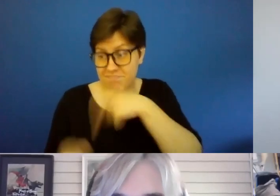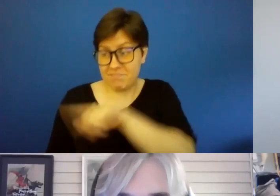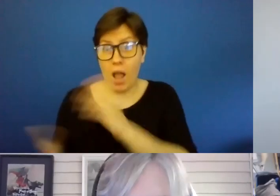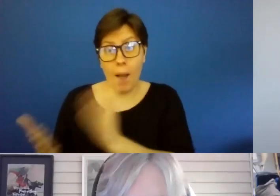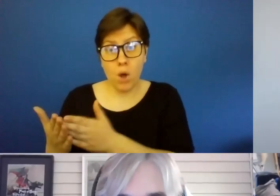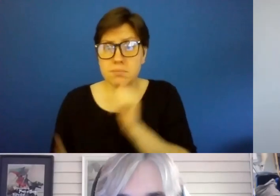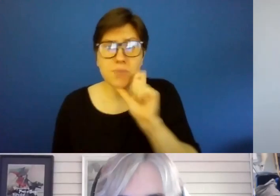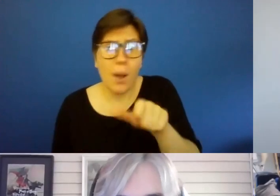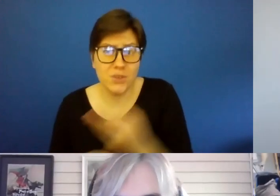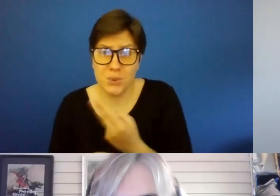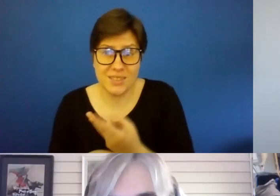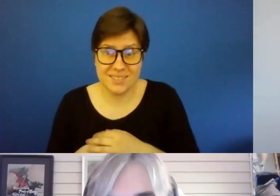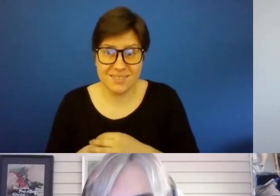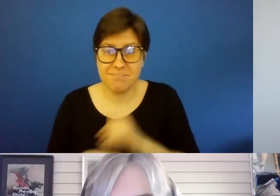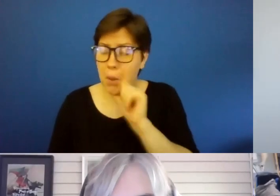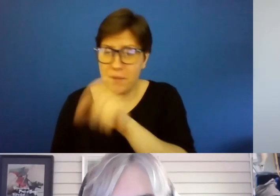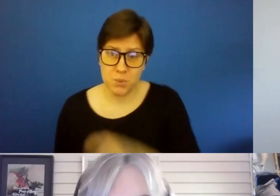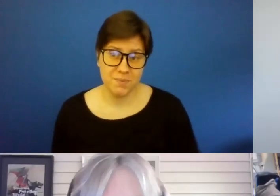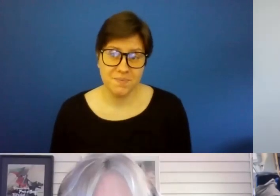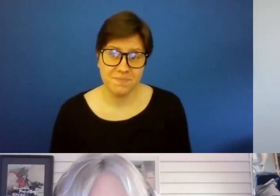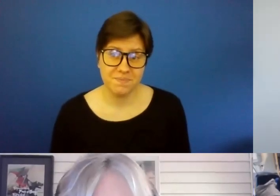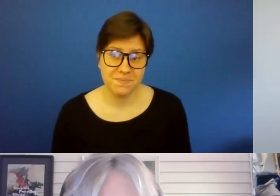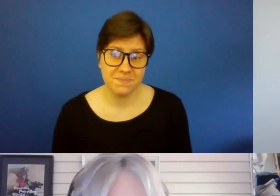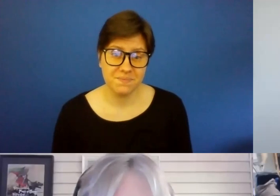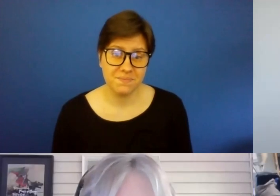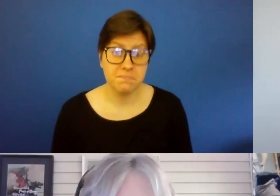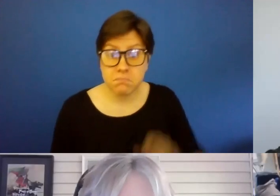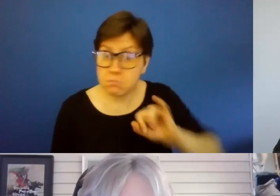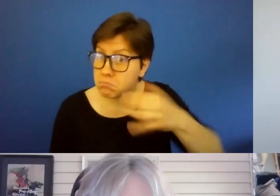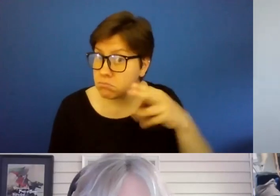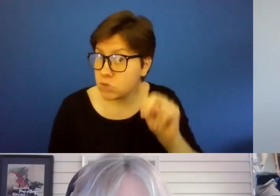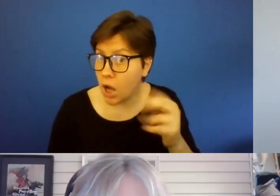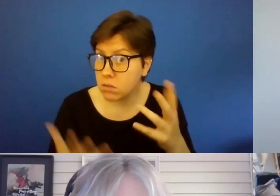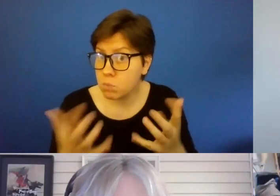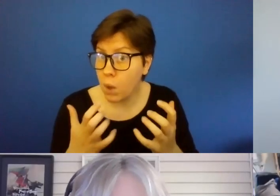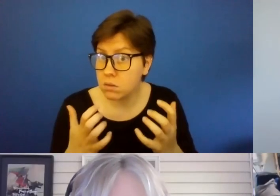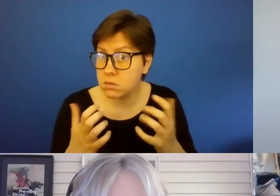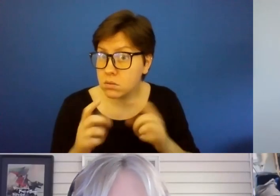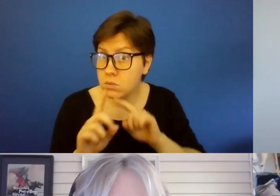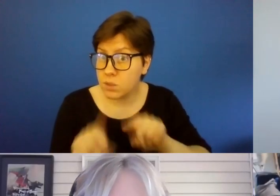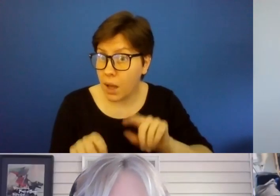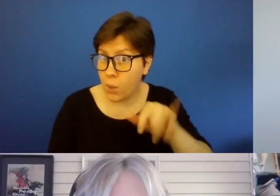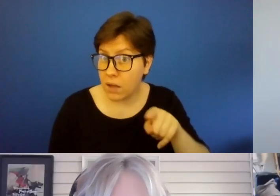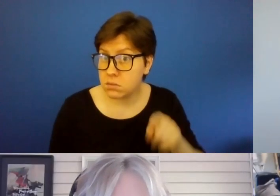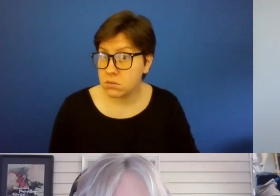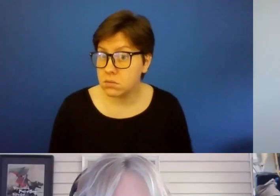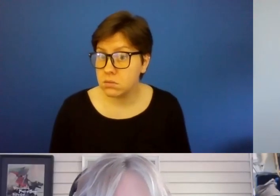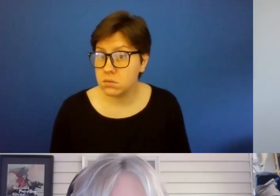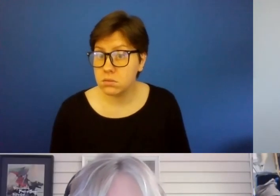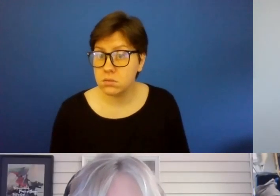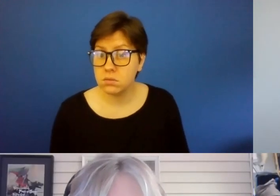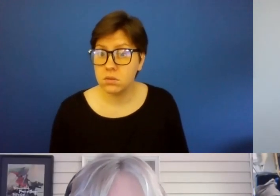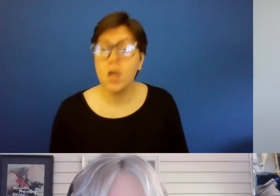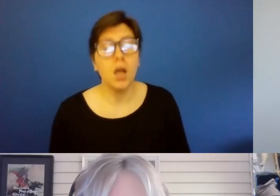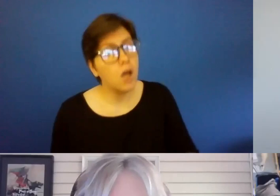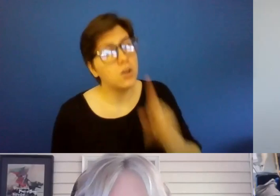They don't need to use it or participate in it. John, did you want to spend a minute or two responding to